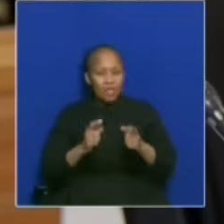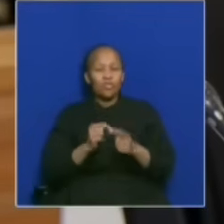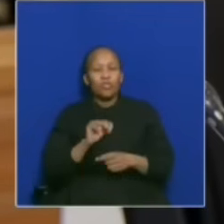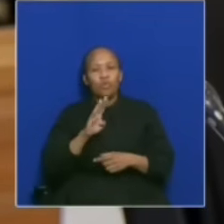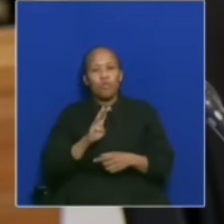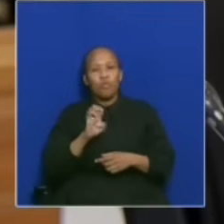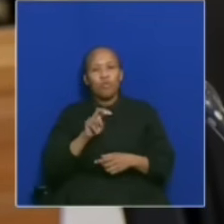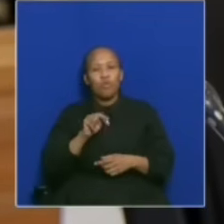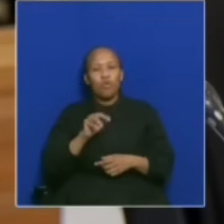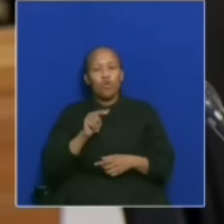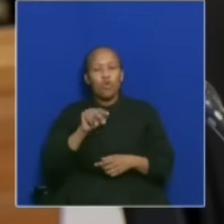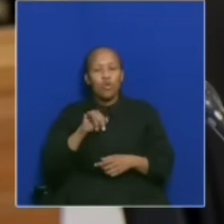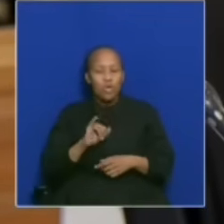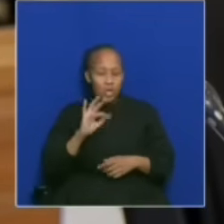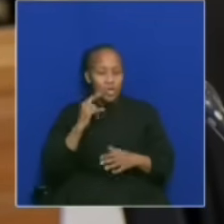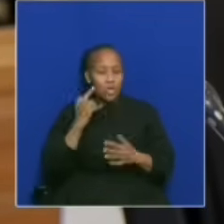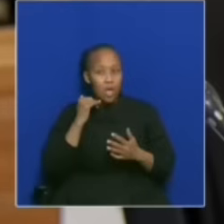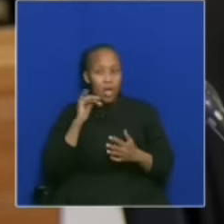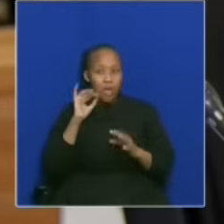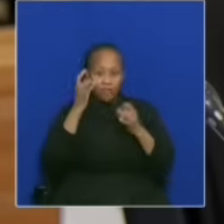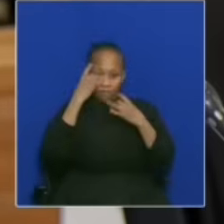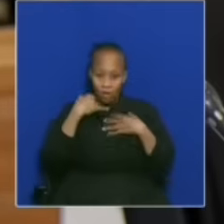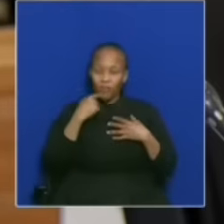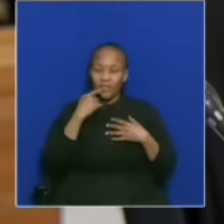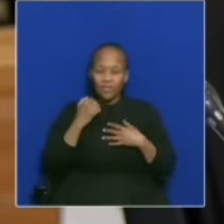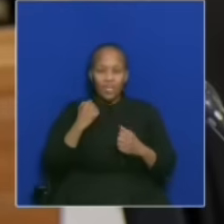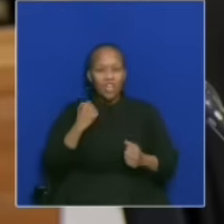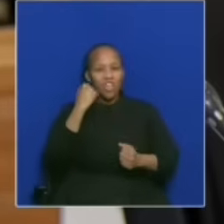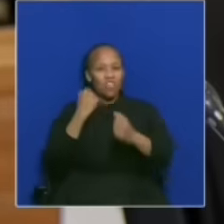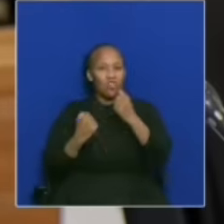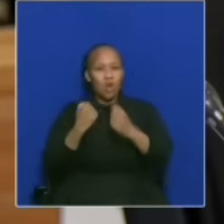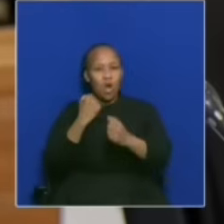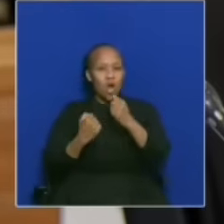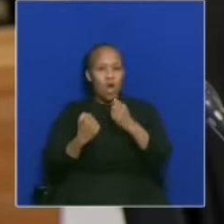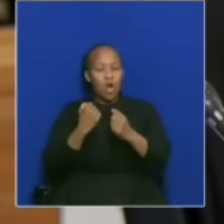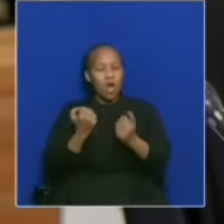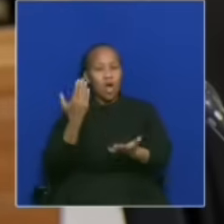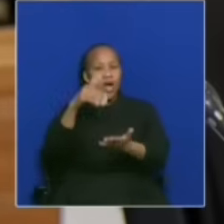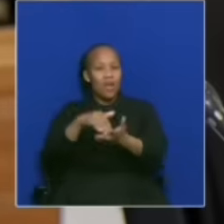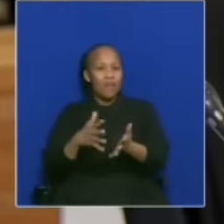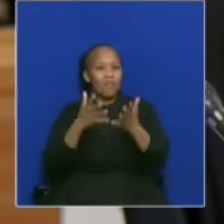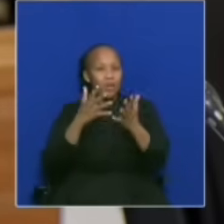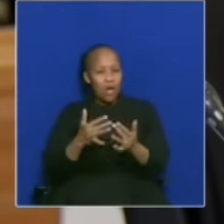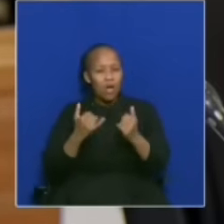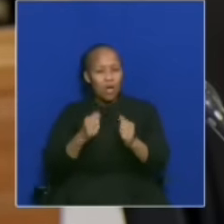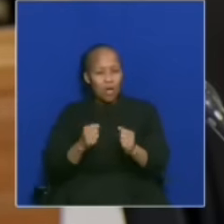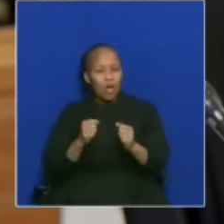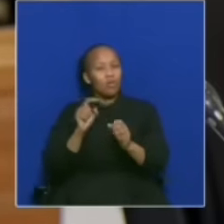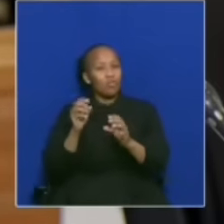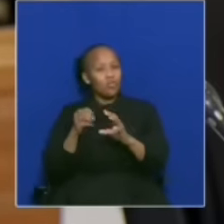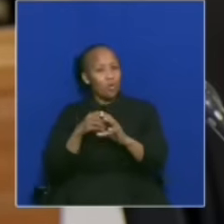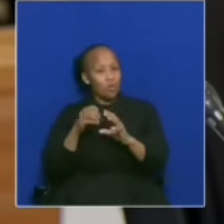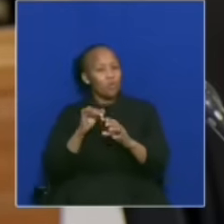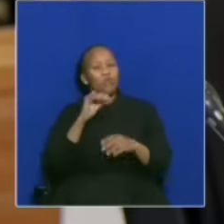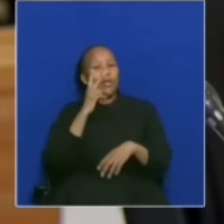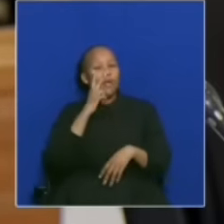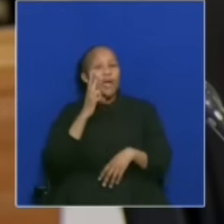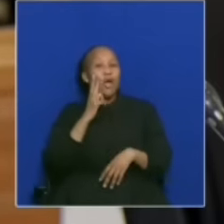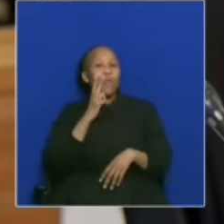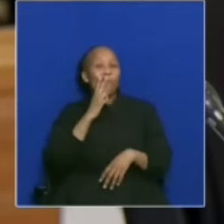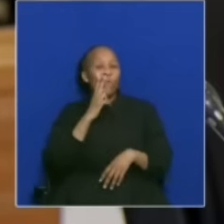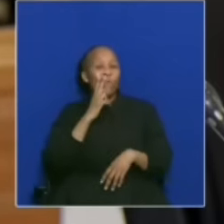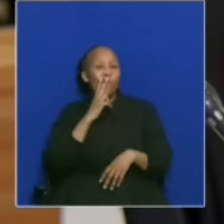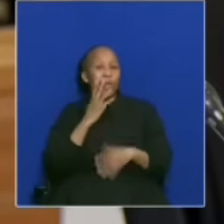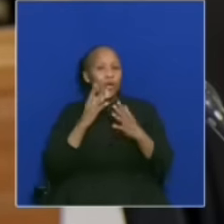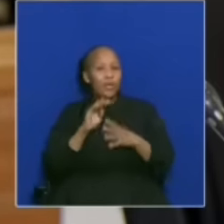Truck just arrived now. Fuck, the truck arrived. They're busy offloading the cigarettes now in Benoni. I'm rushing there. I'm going to quickly pick up the informant to show